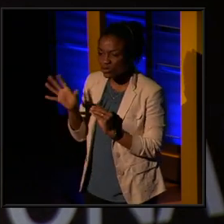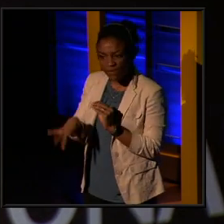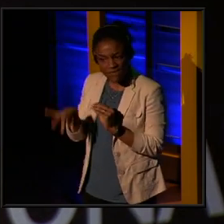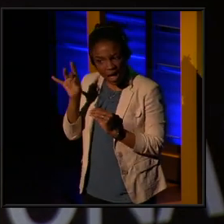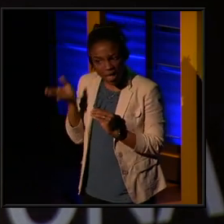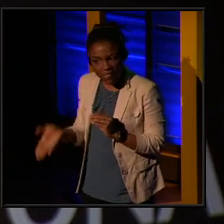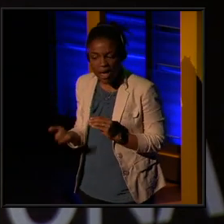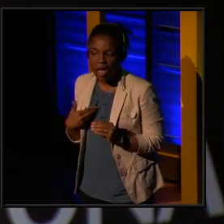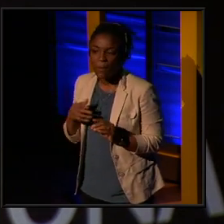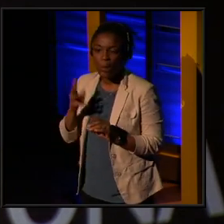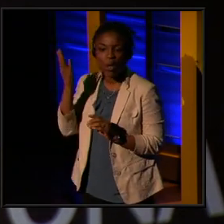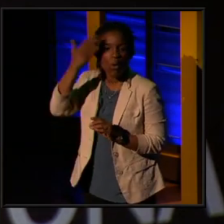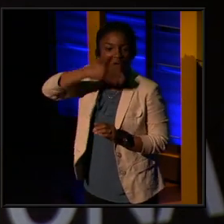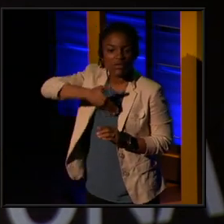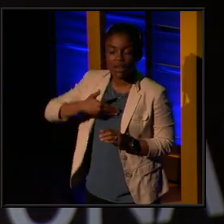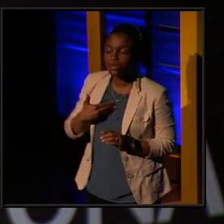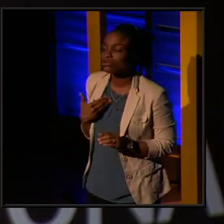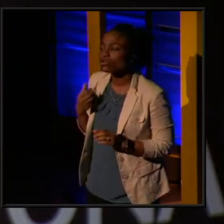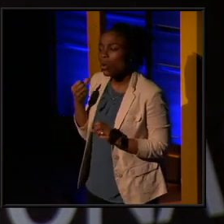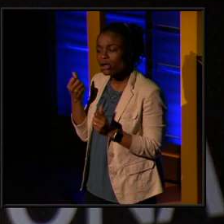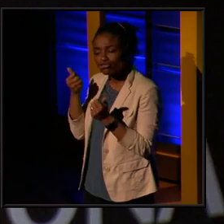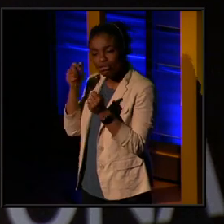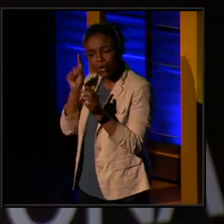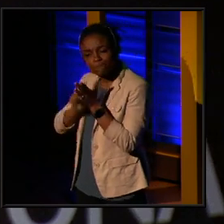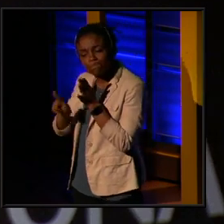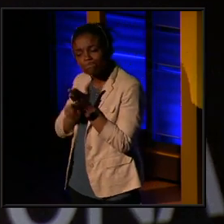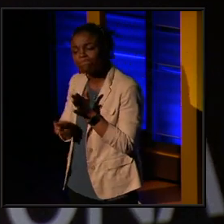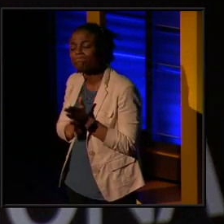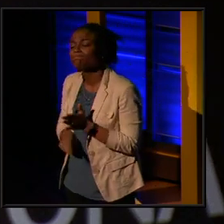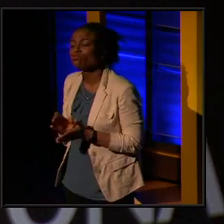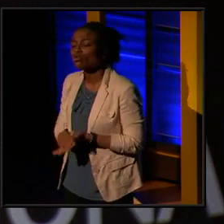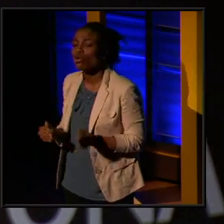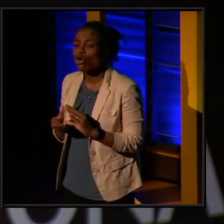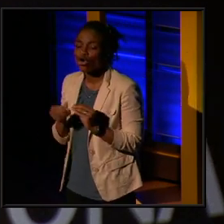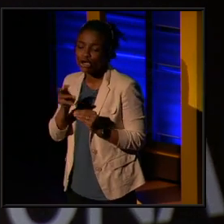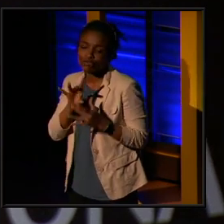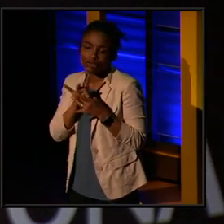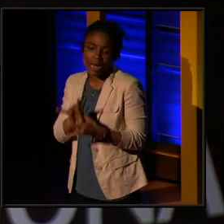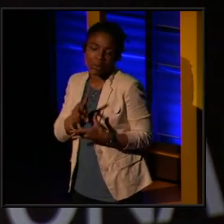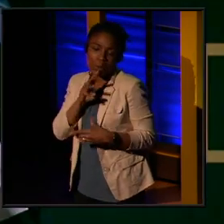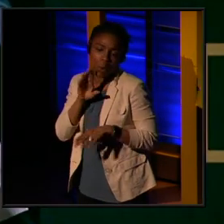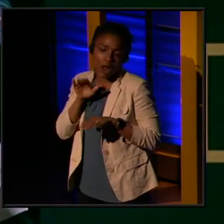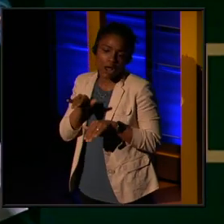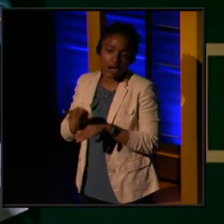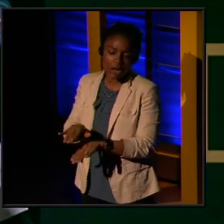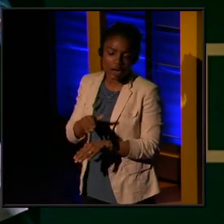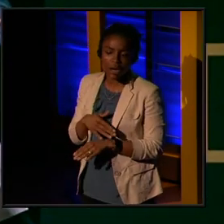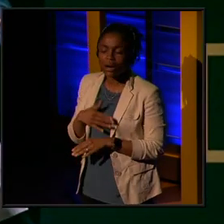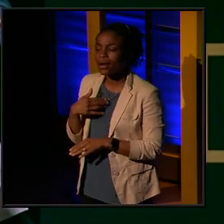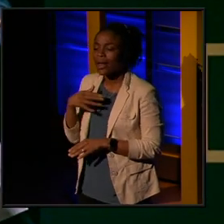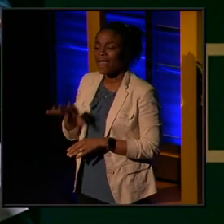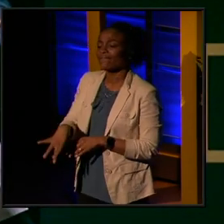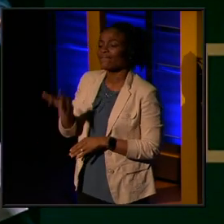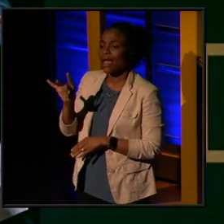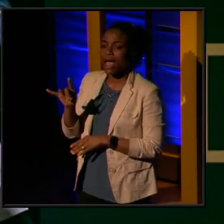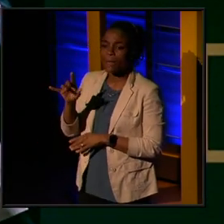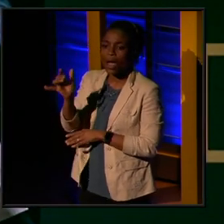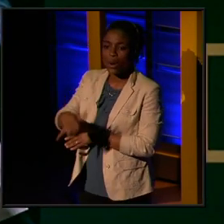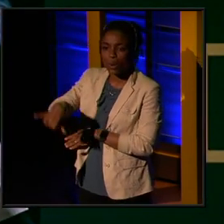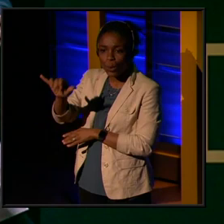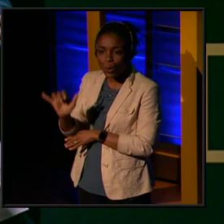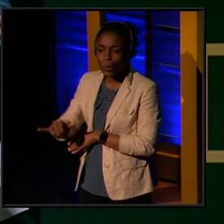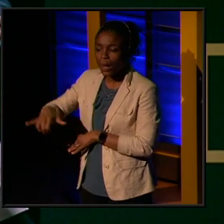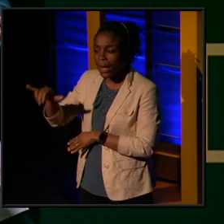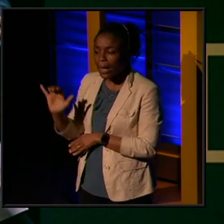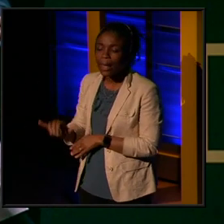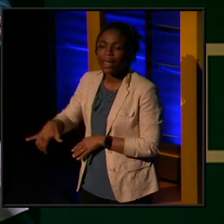looking into ocean stories and came across this incredible story about a humpback whale migration that comes through the Kenyan coast. And I was like,